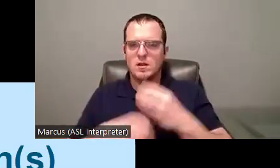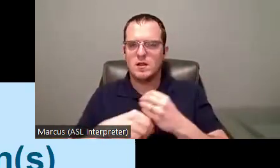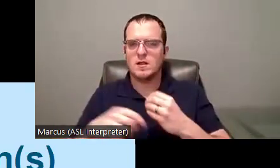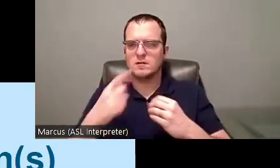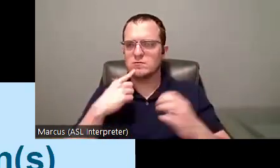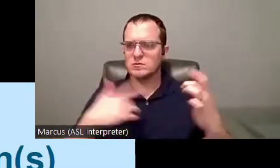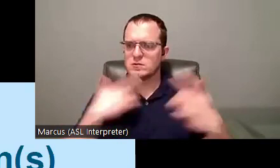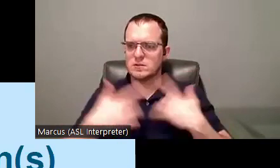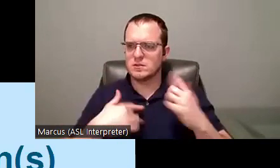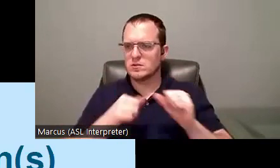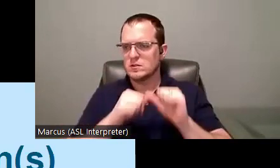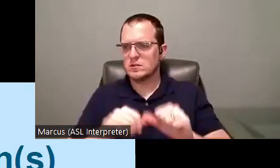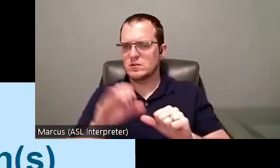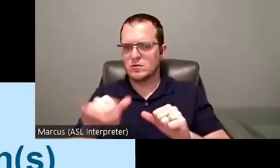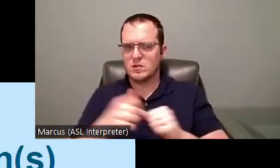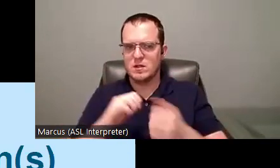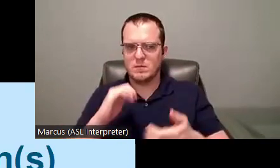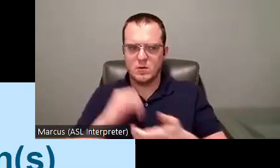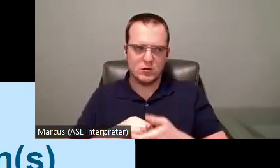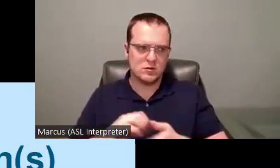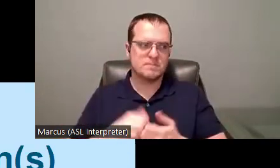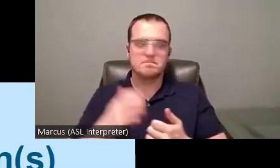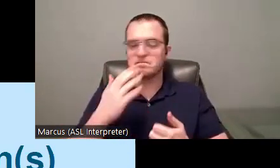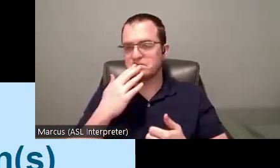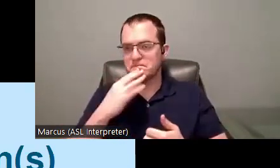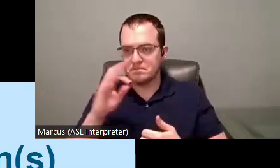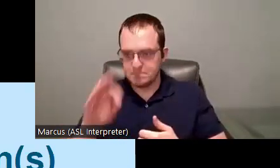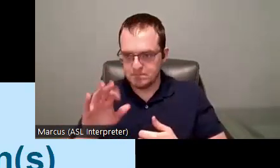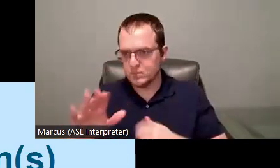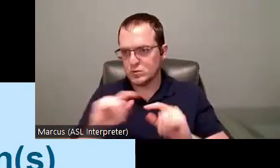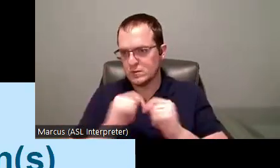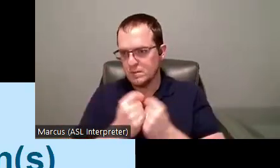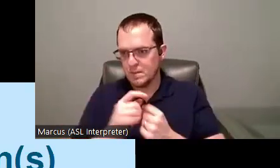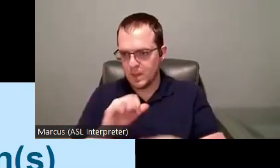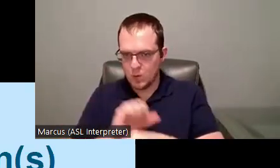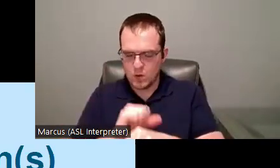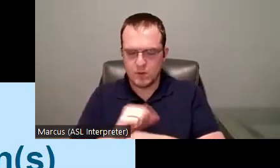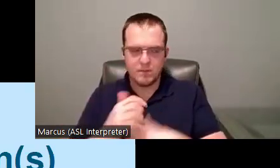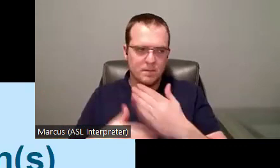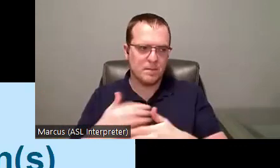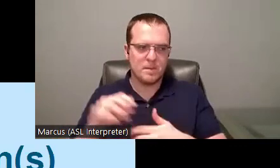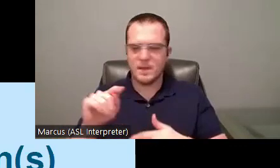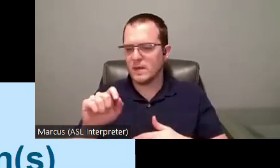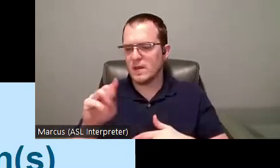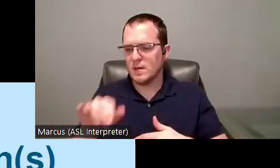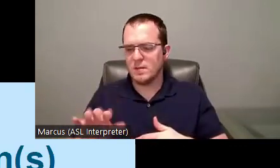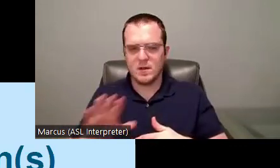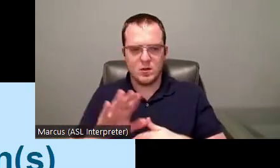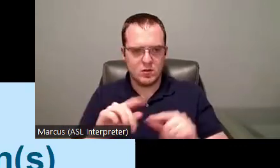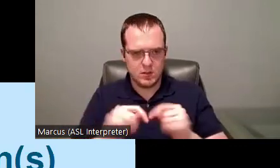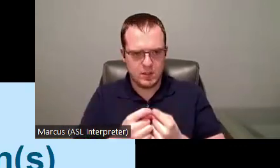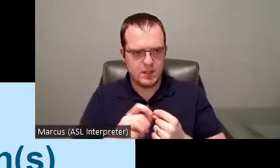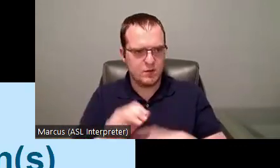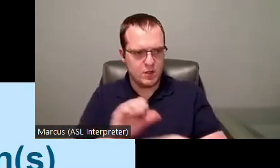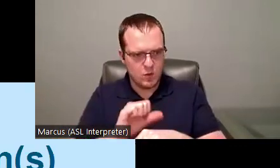excitement to continue that partnership. So thank you, and your team for your work on that, and Tammy and her team for the work that they